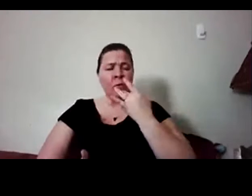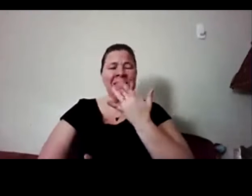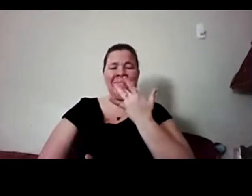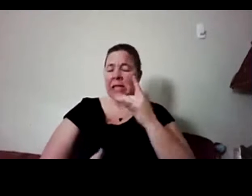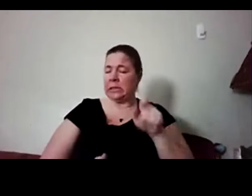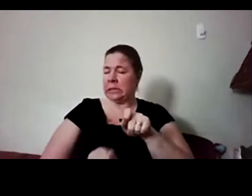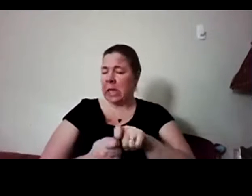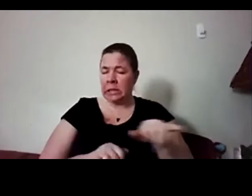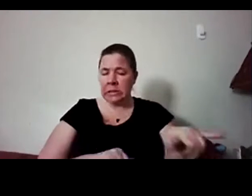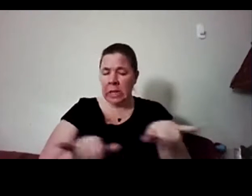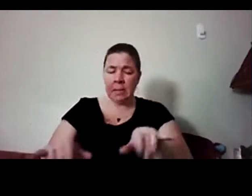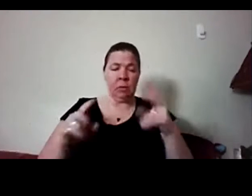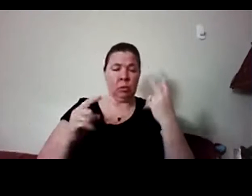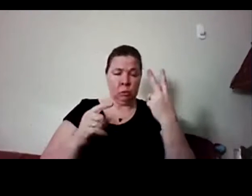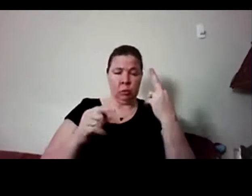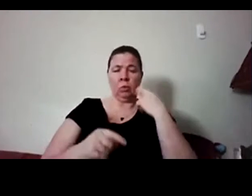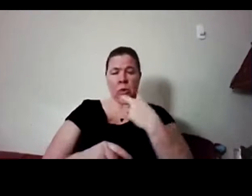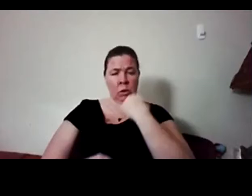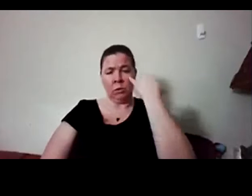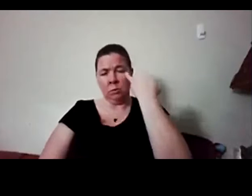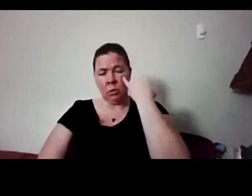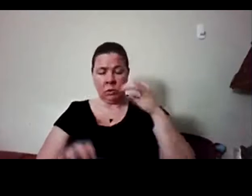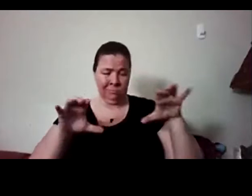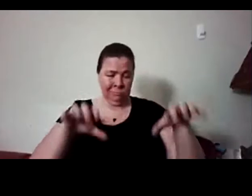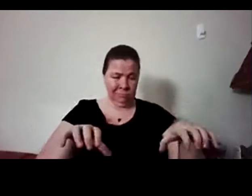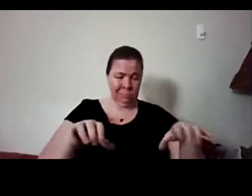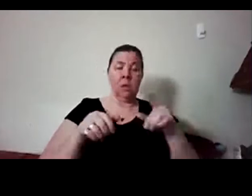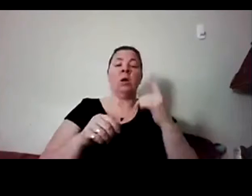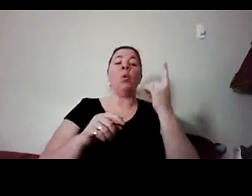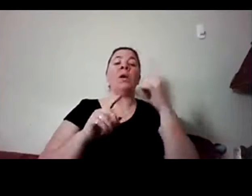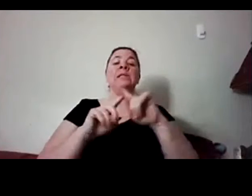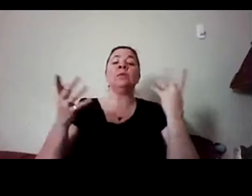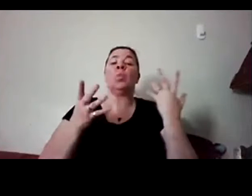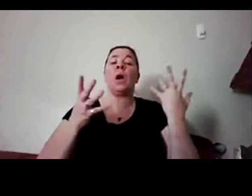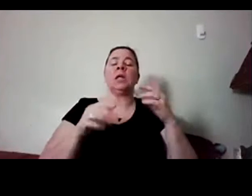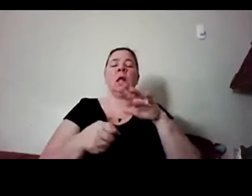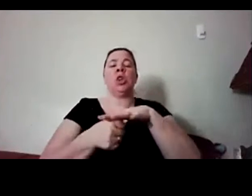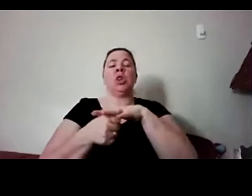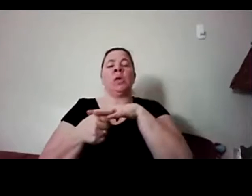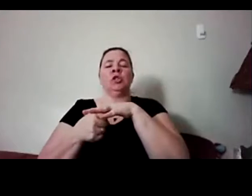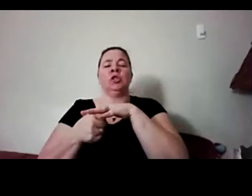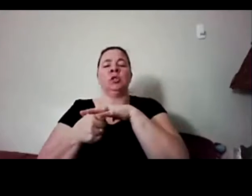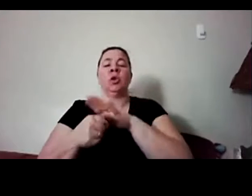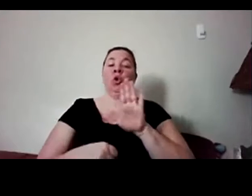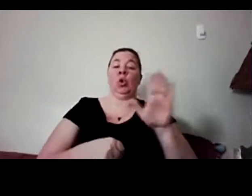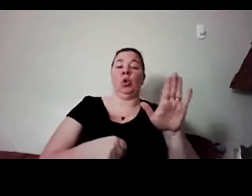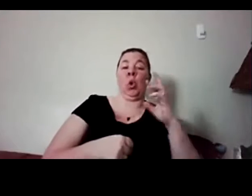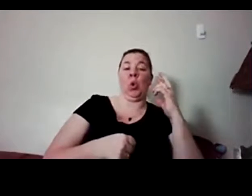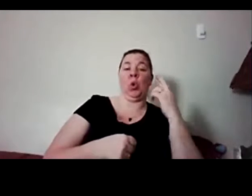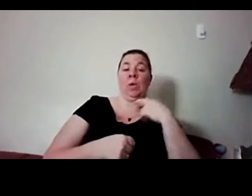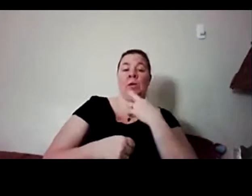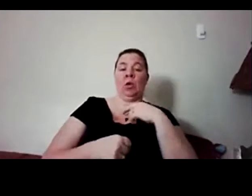identical. The only difference is what? Location. Your restaurant is located in a busy shopping